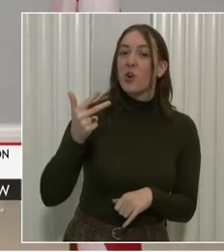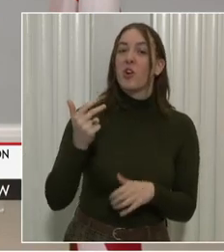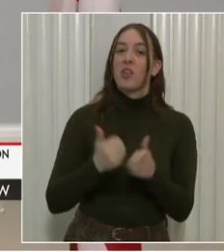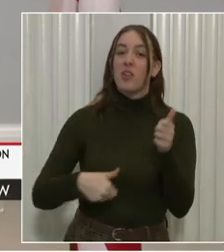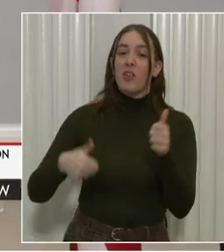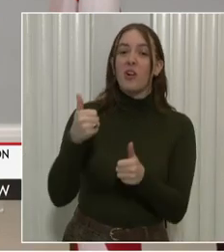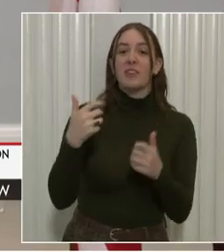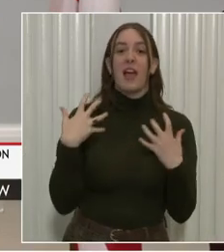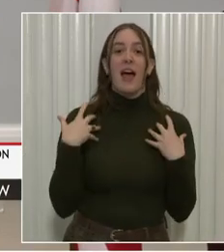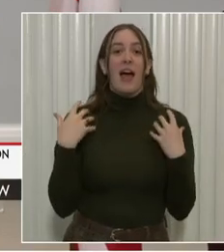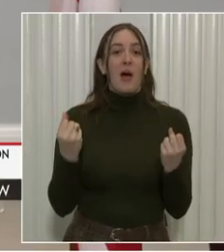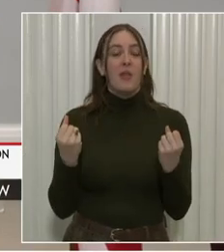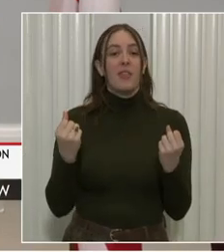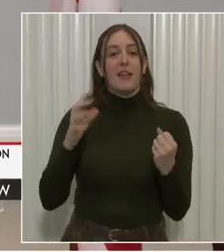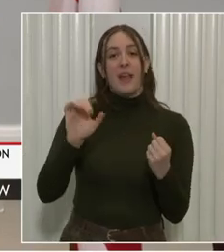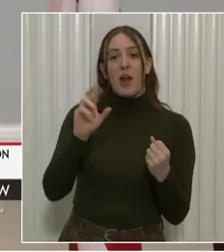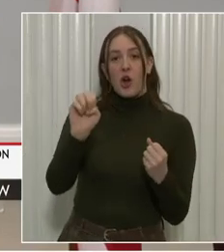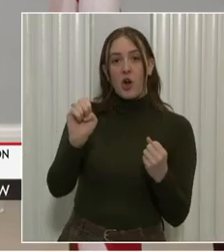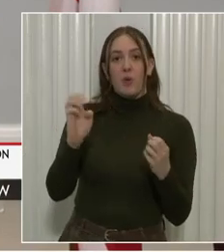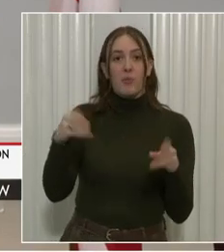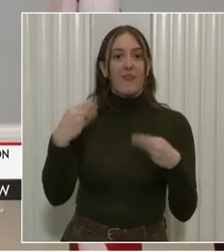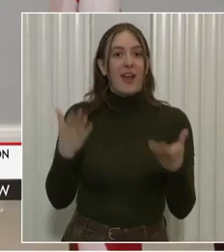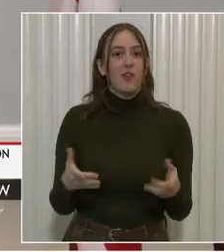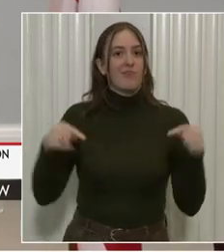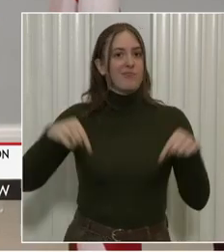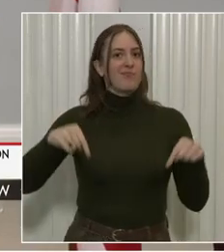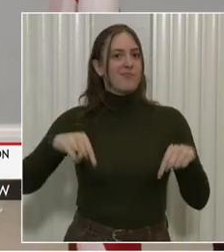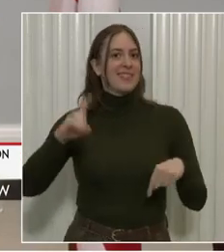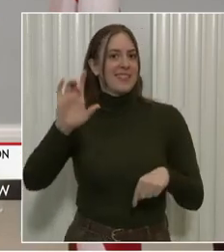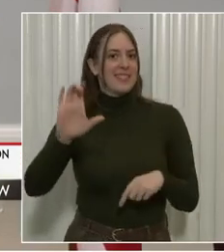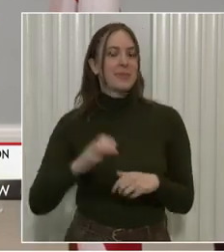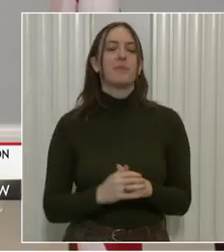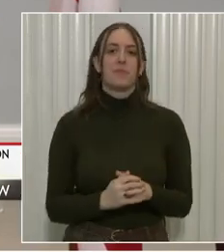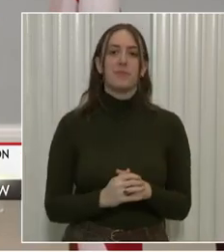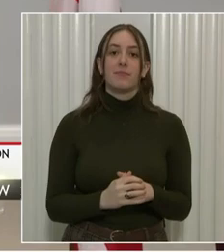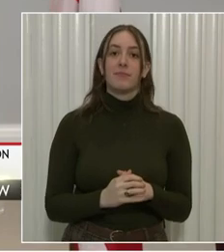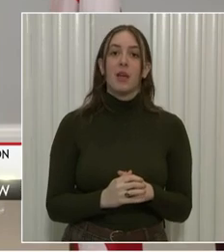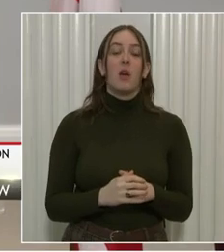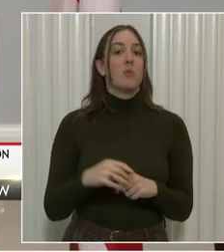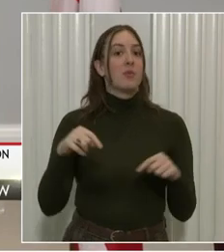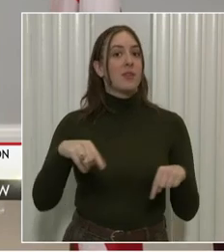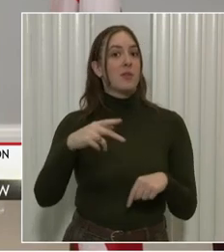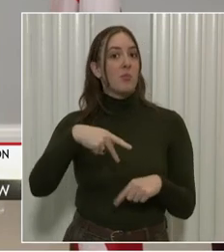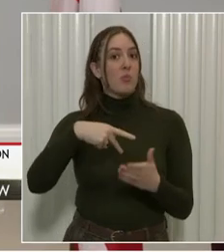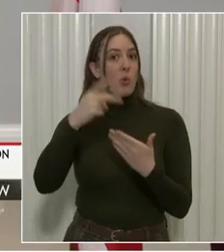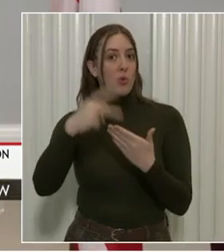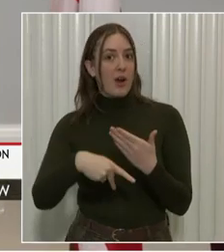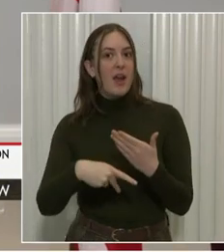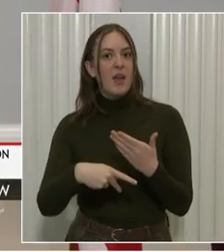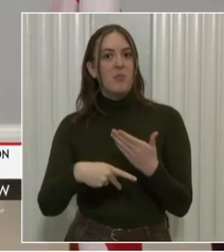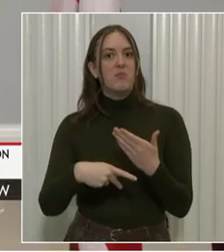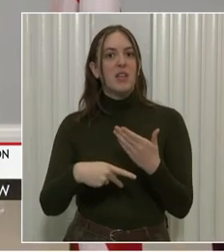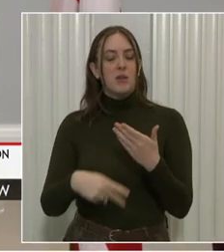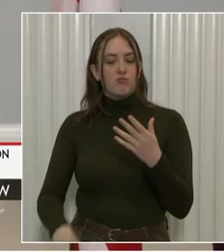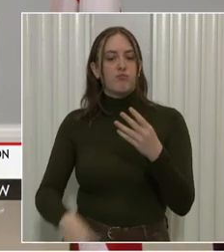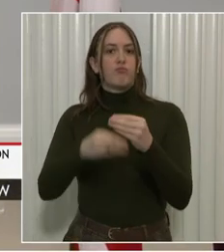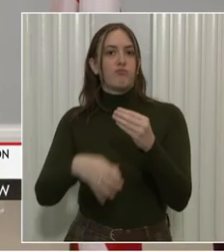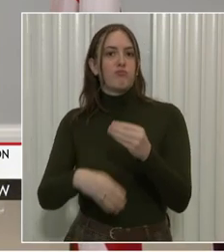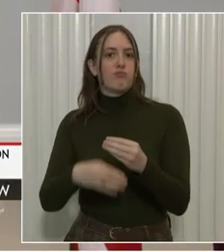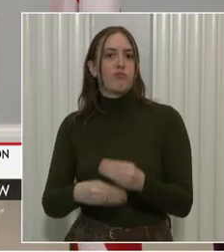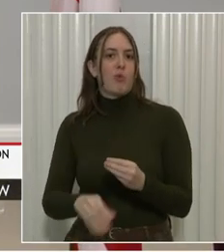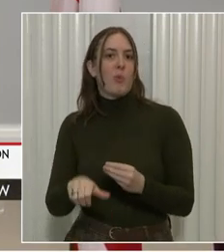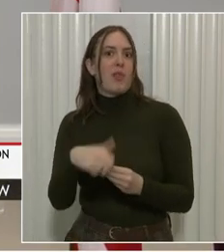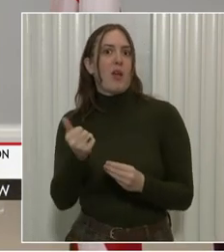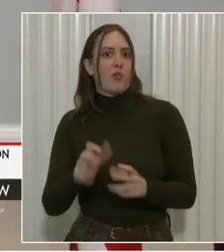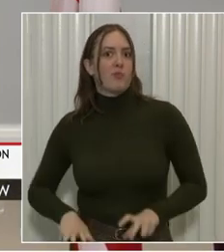moving hospital, if you will, in the city. So this program joins many other new investments